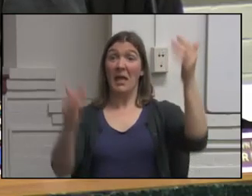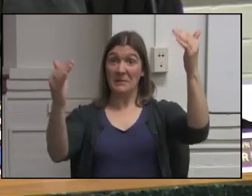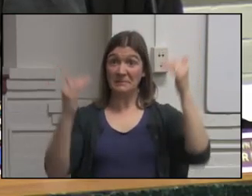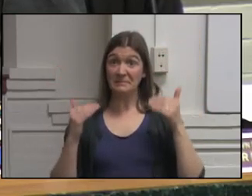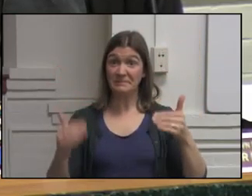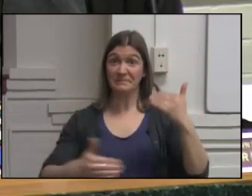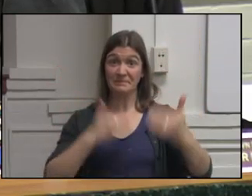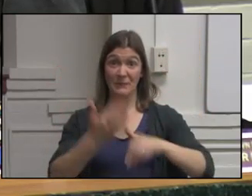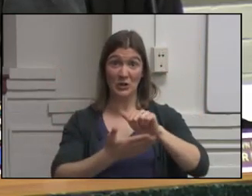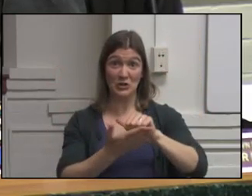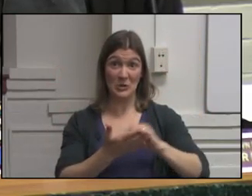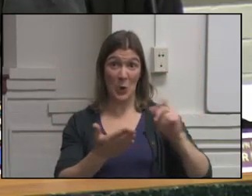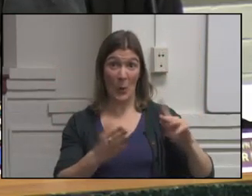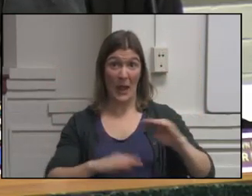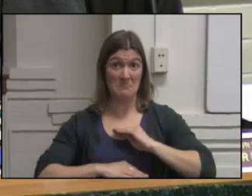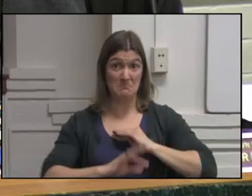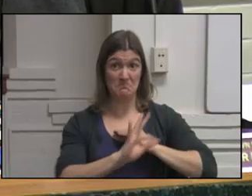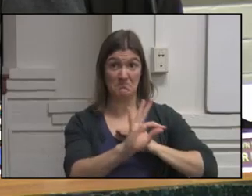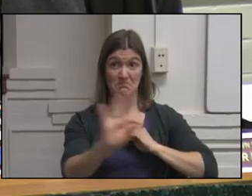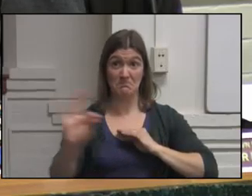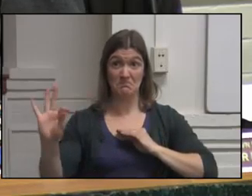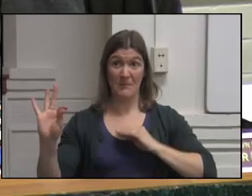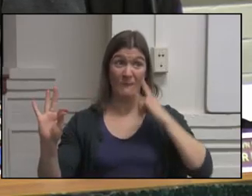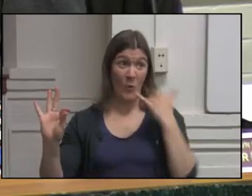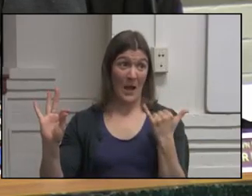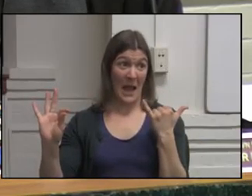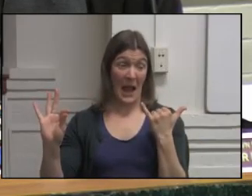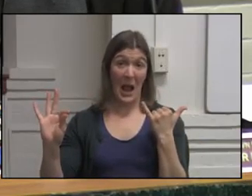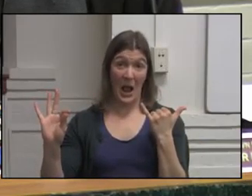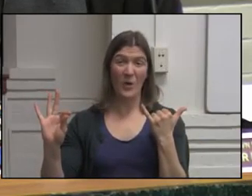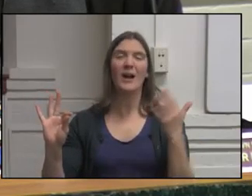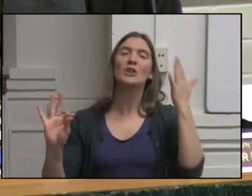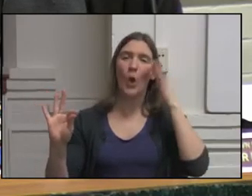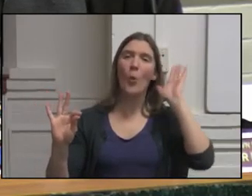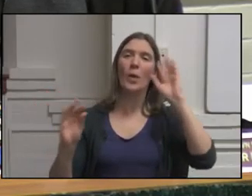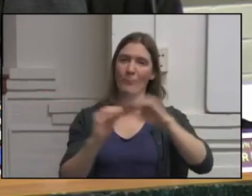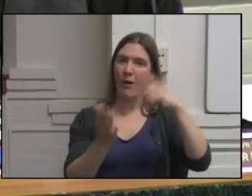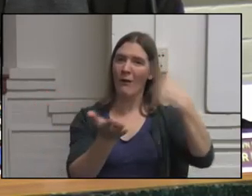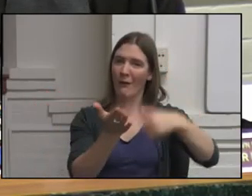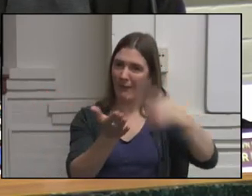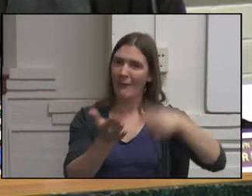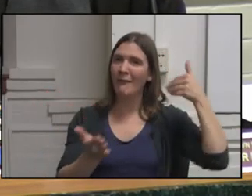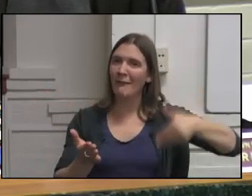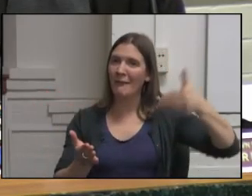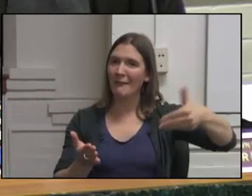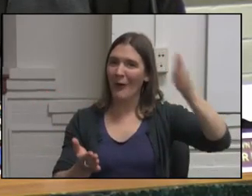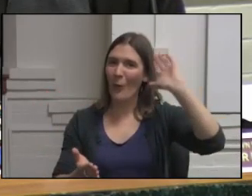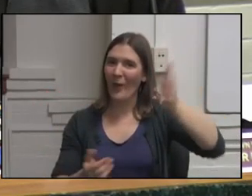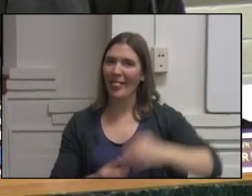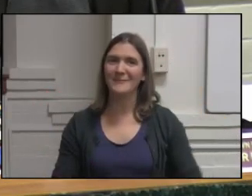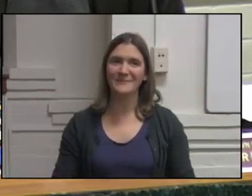through the agenda if everybody's feeling satisfied for this moment anyways, knowing that there's ample discussion on our